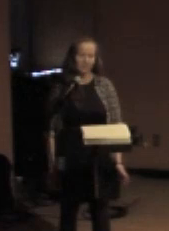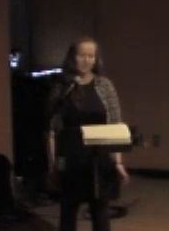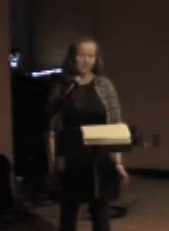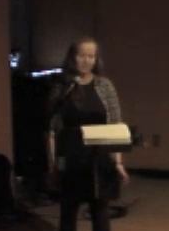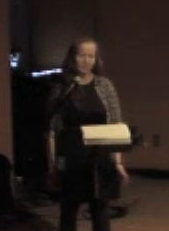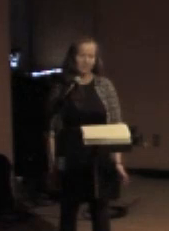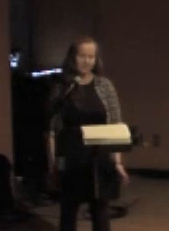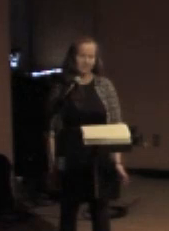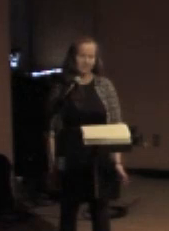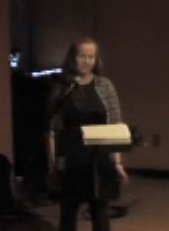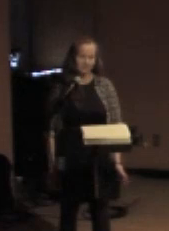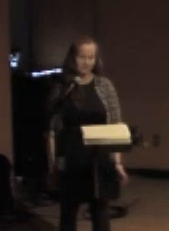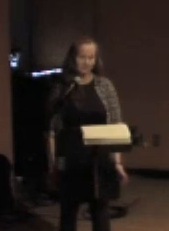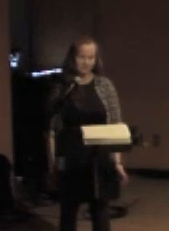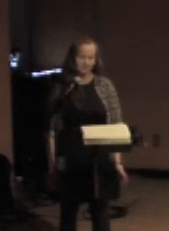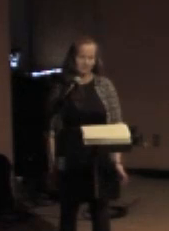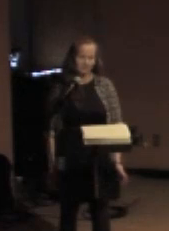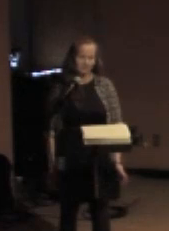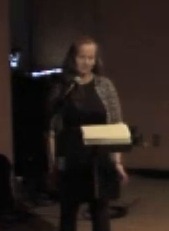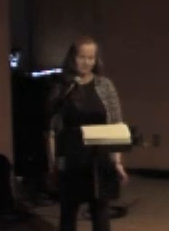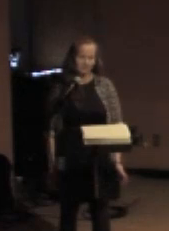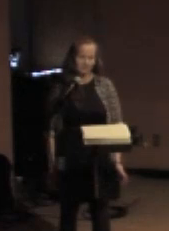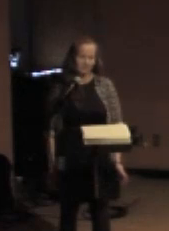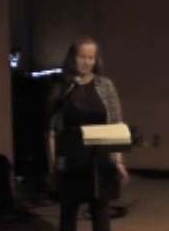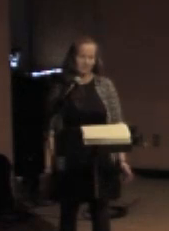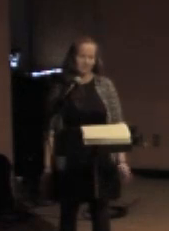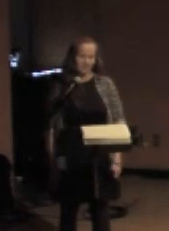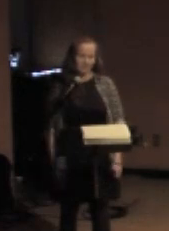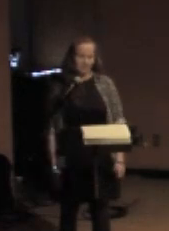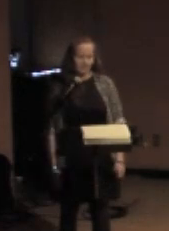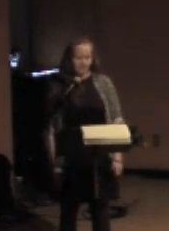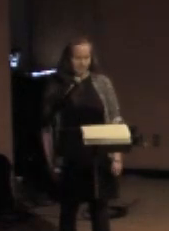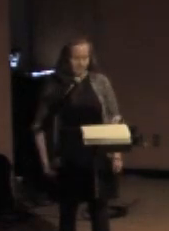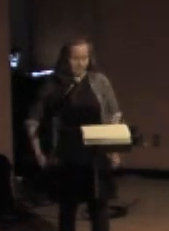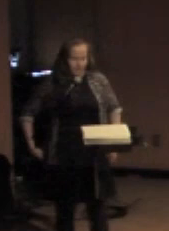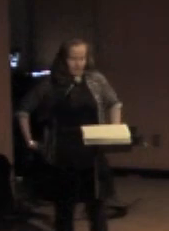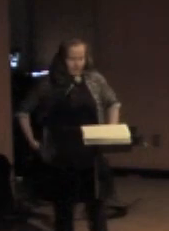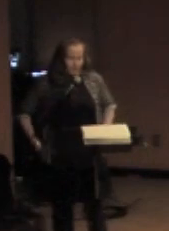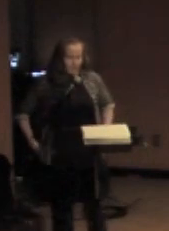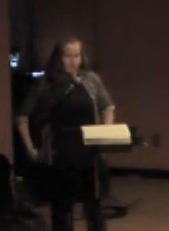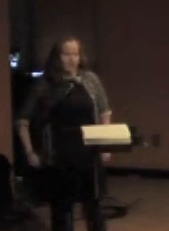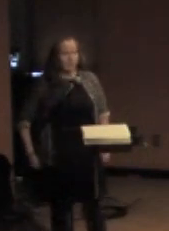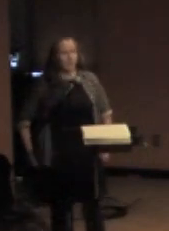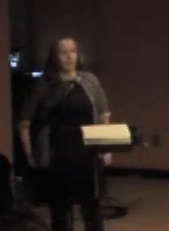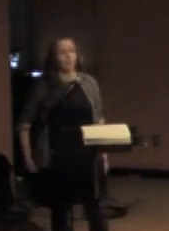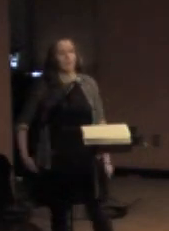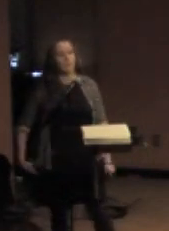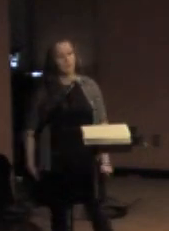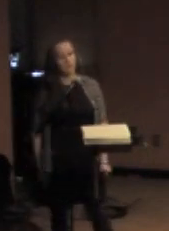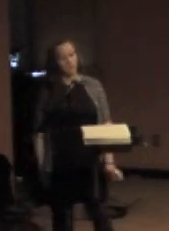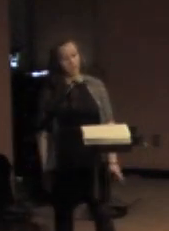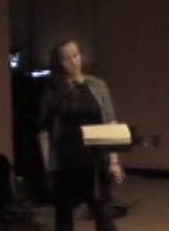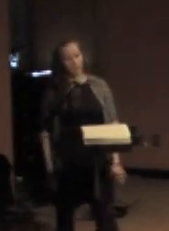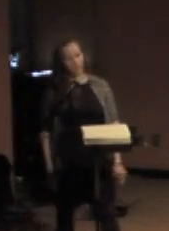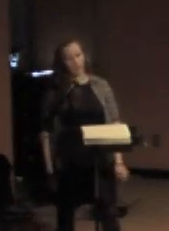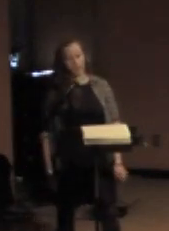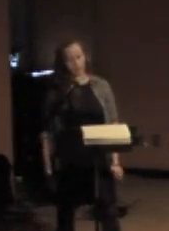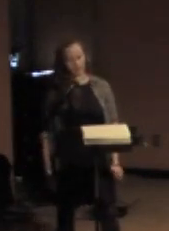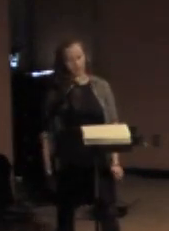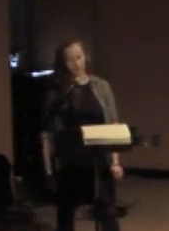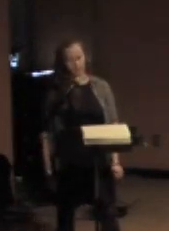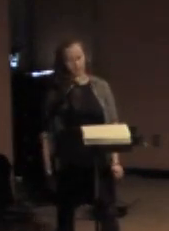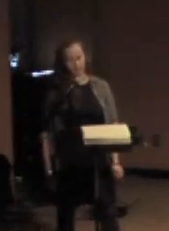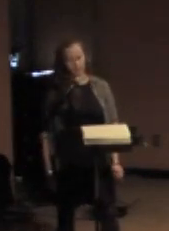comfort each other the young man gets up but I've waited up for you you could have come home a little earlier I sit here